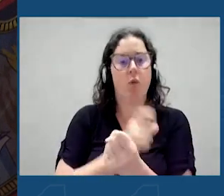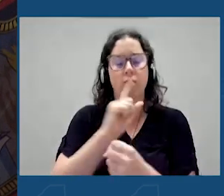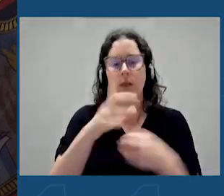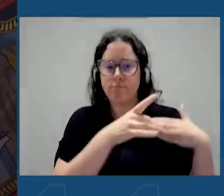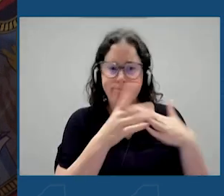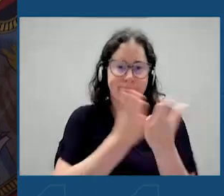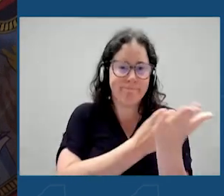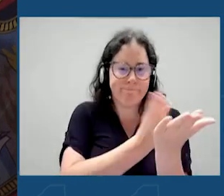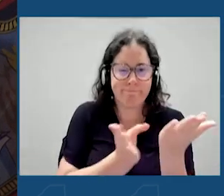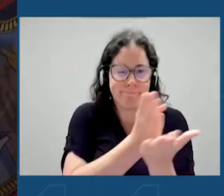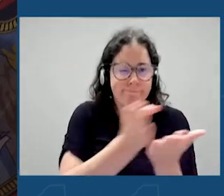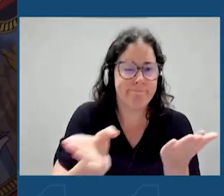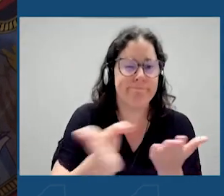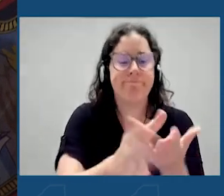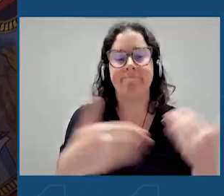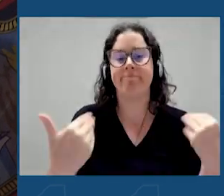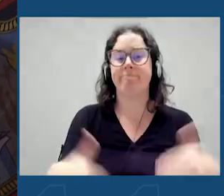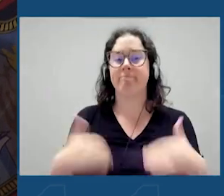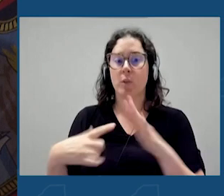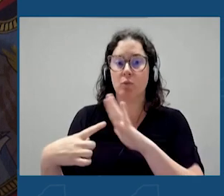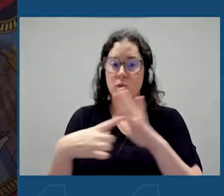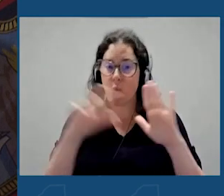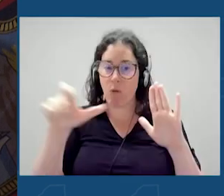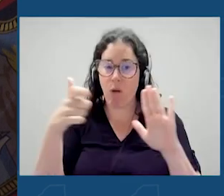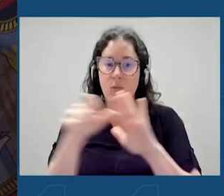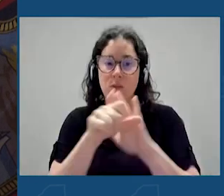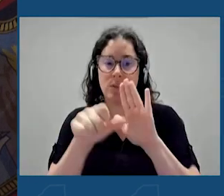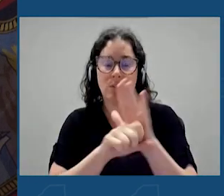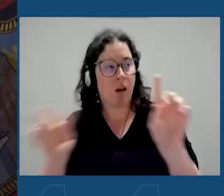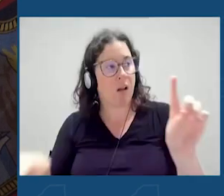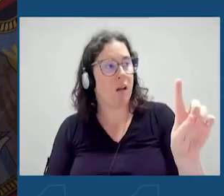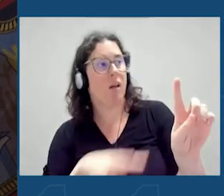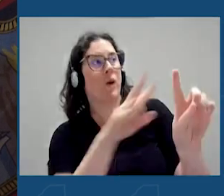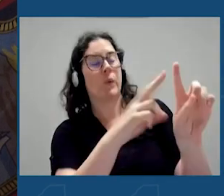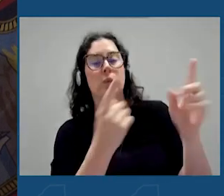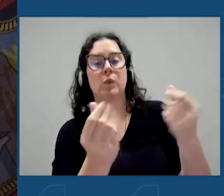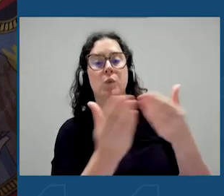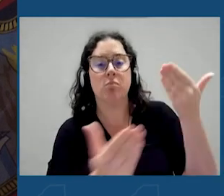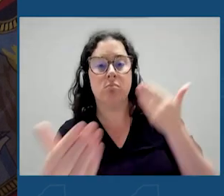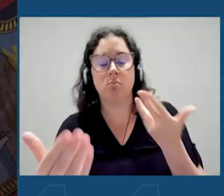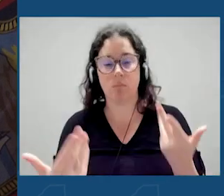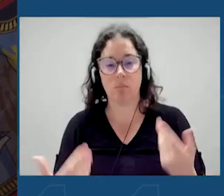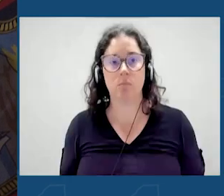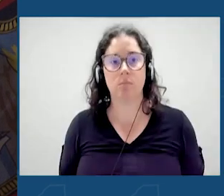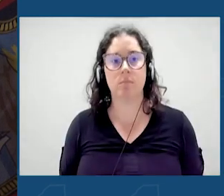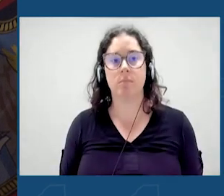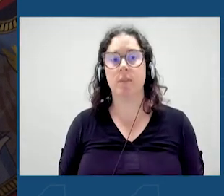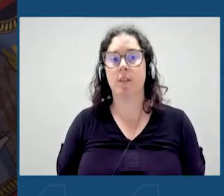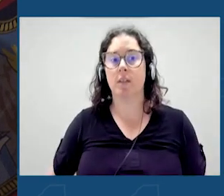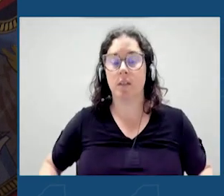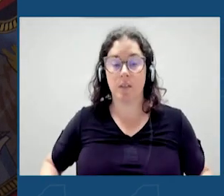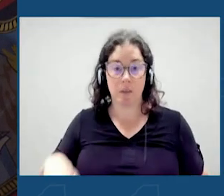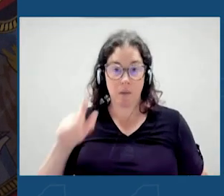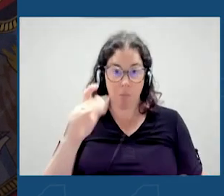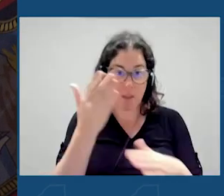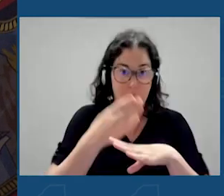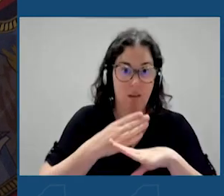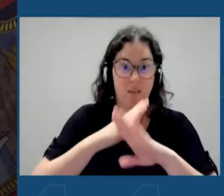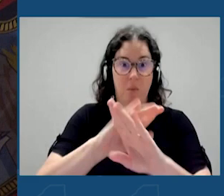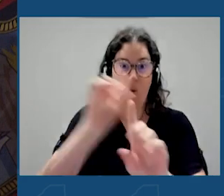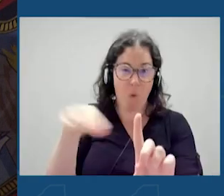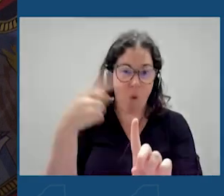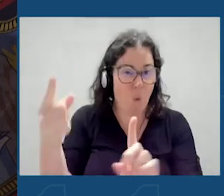their time, and showing other states the path forward. This does not have to be limited to the great state of New